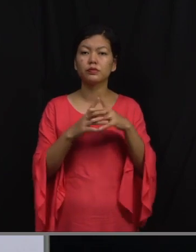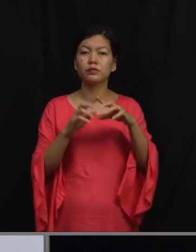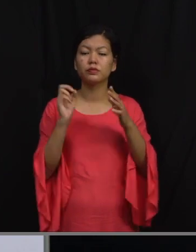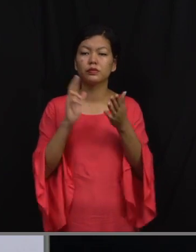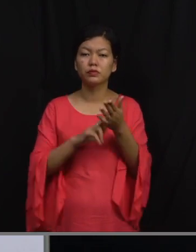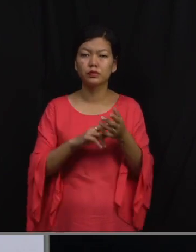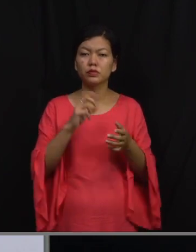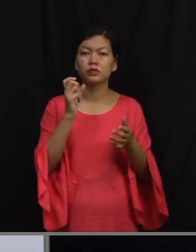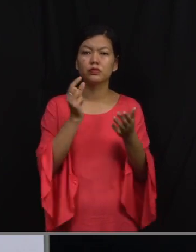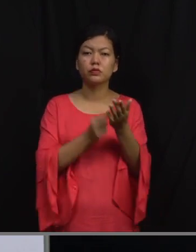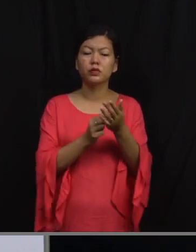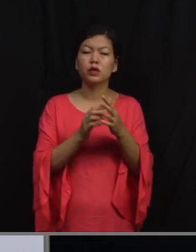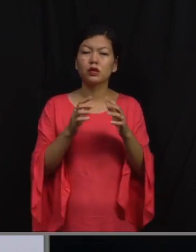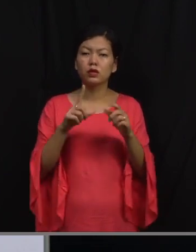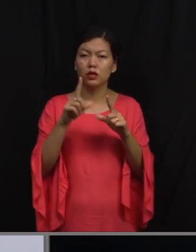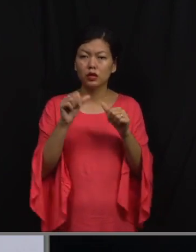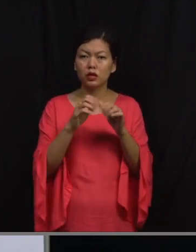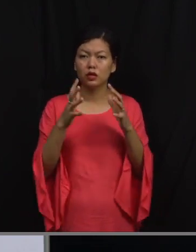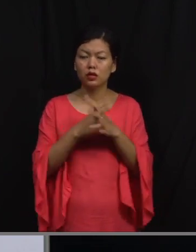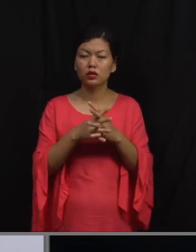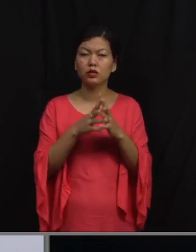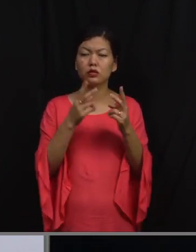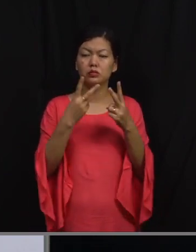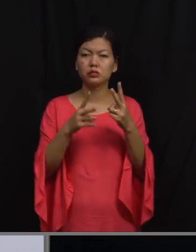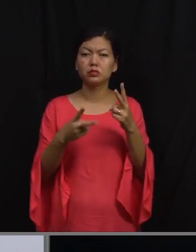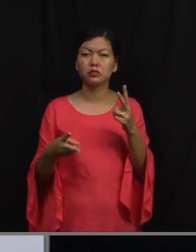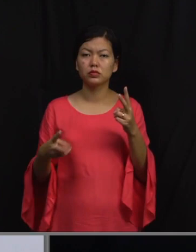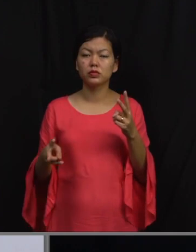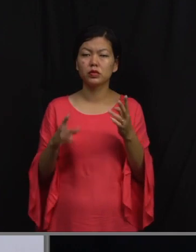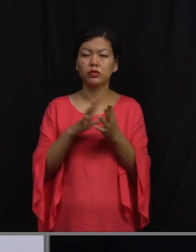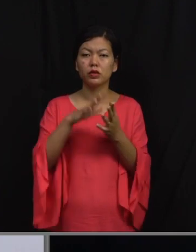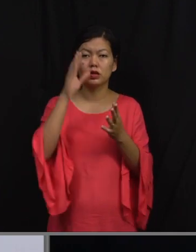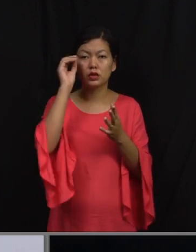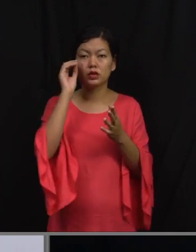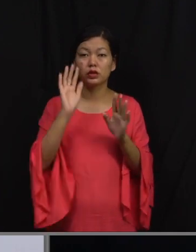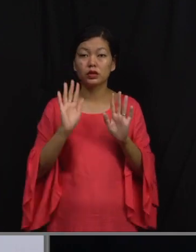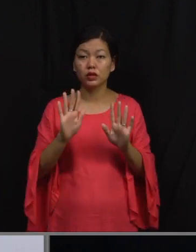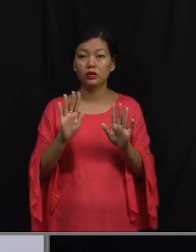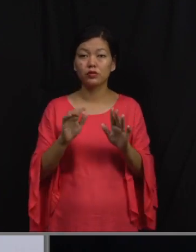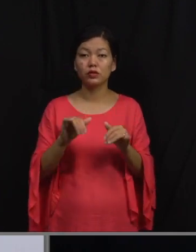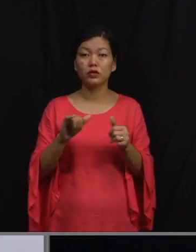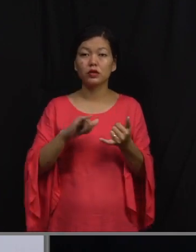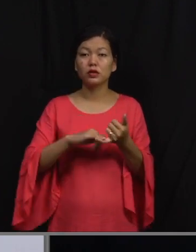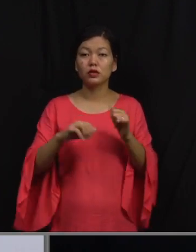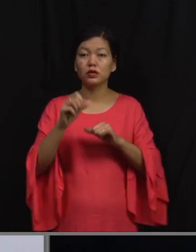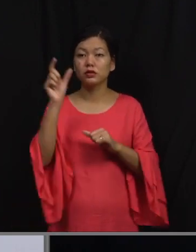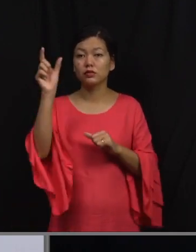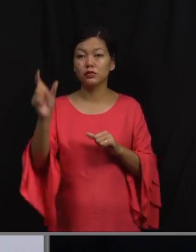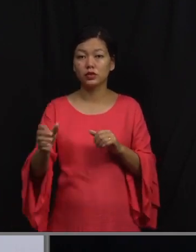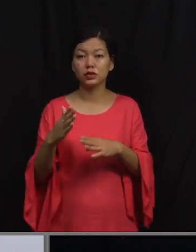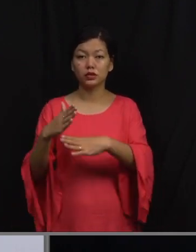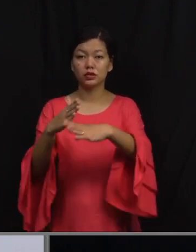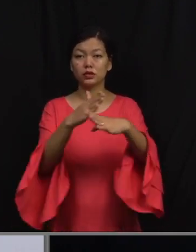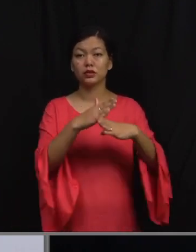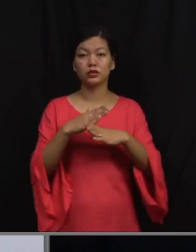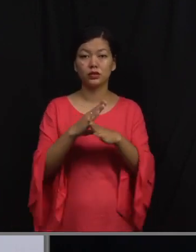Faraday's law, Ohm's law, all these laws that we study. These are the law. These are the statements given by the scientist. And when we